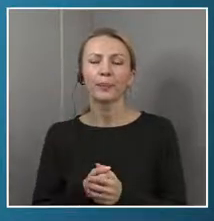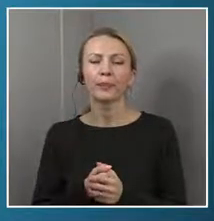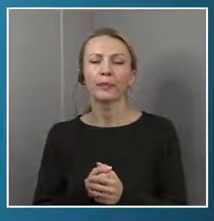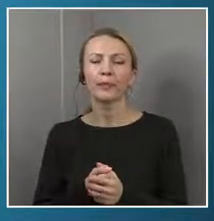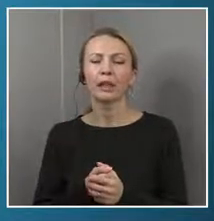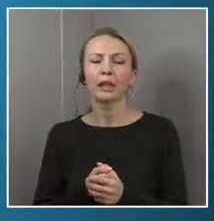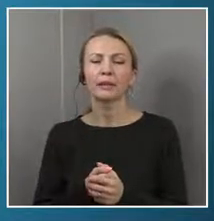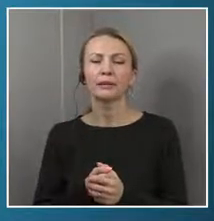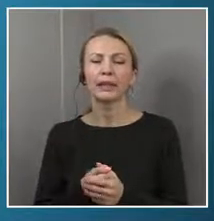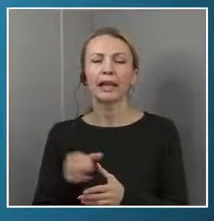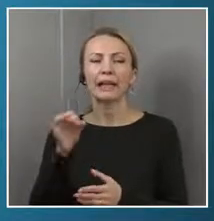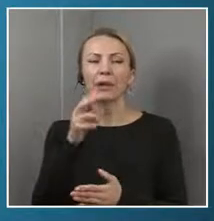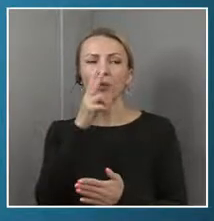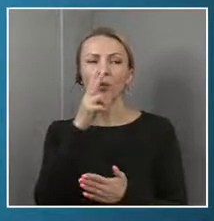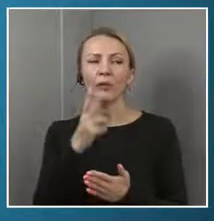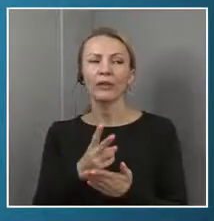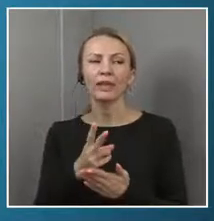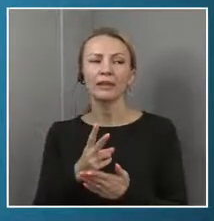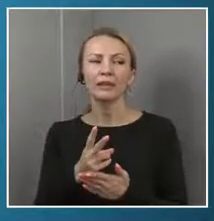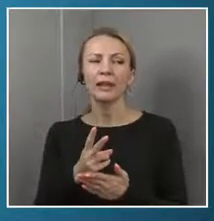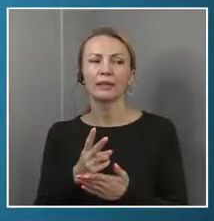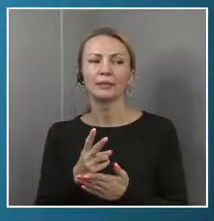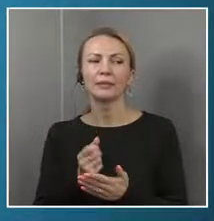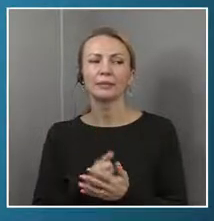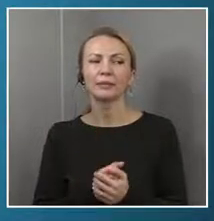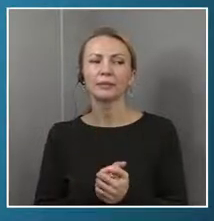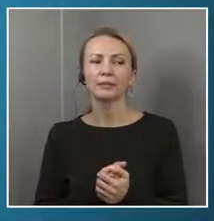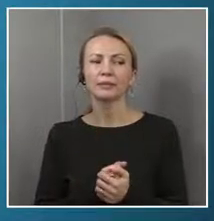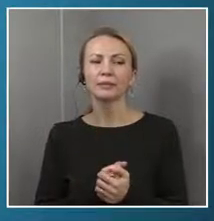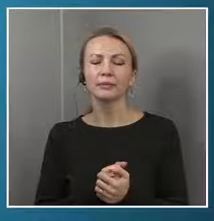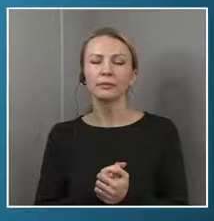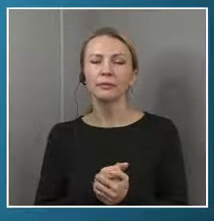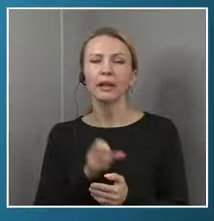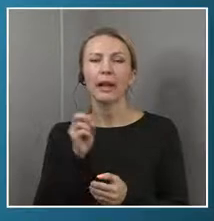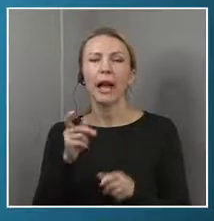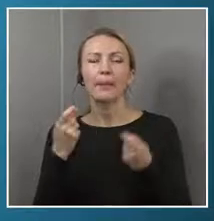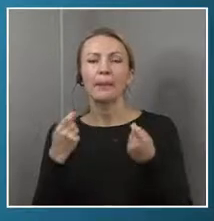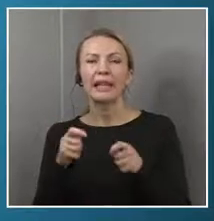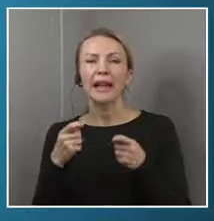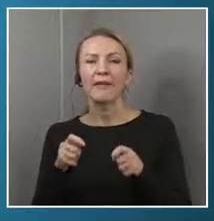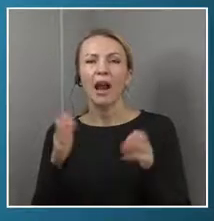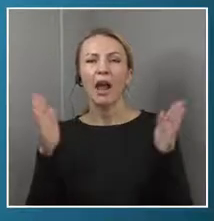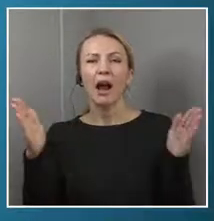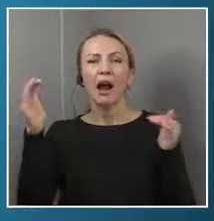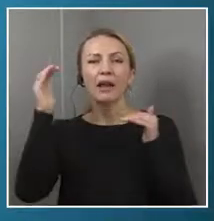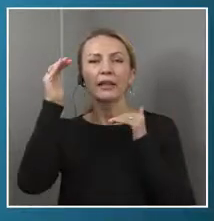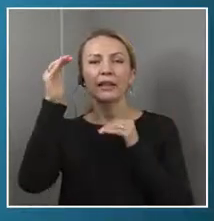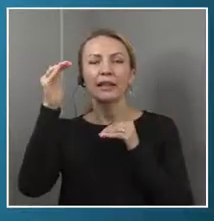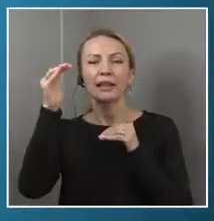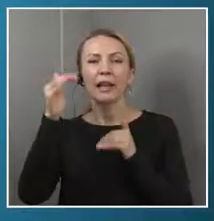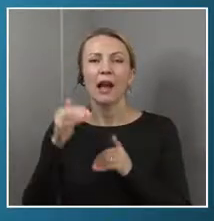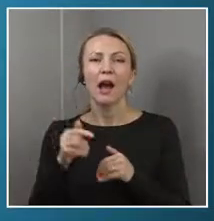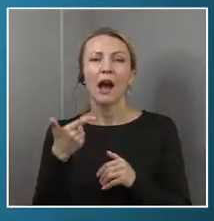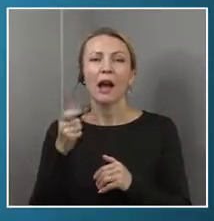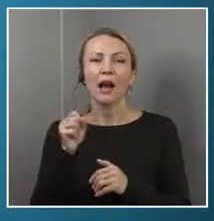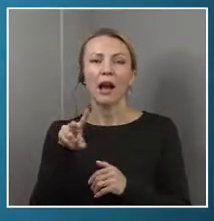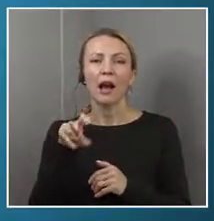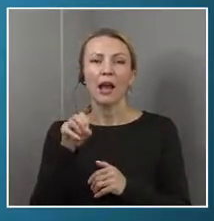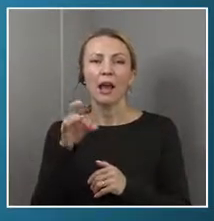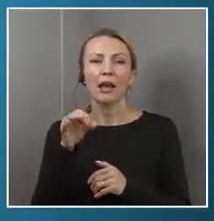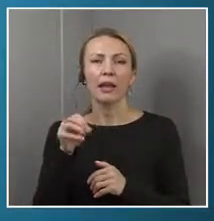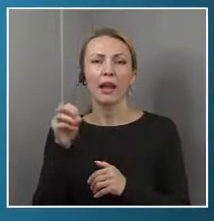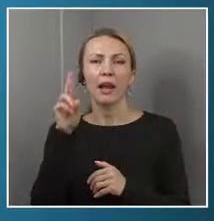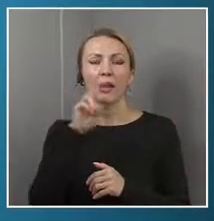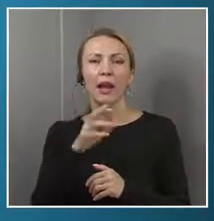Colorfield paintings at Castelli's and André Emmerich's galleries. So art being used as a financial instrument isn't